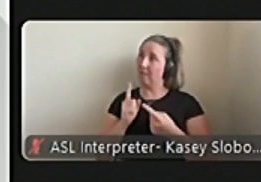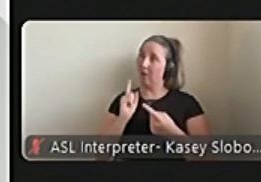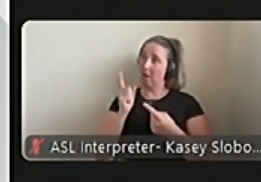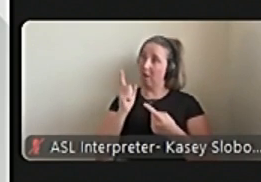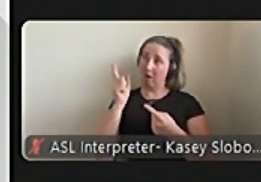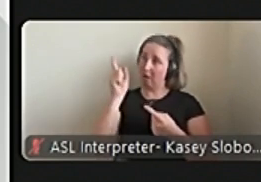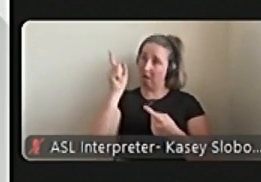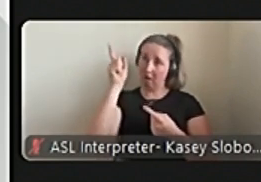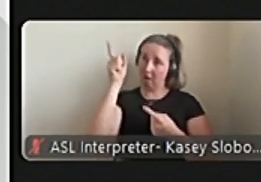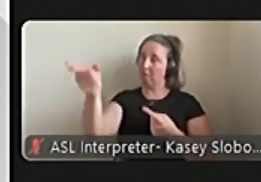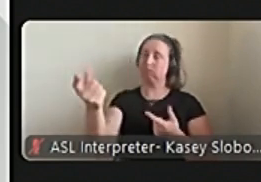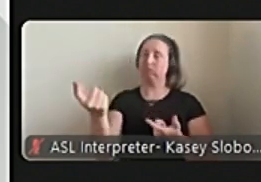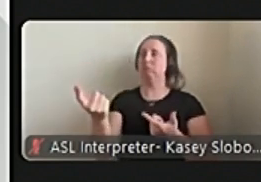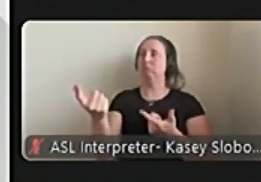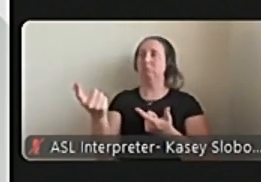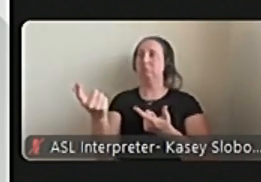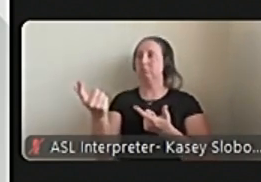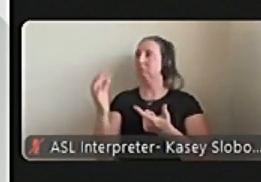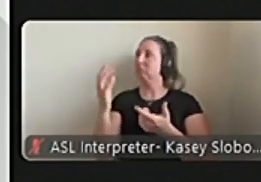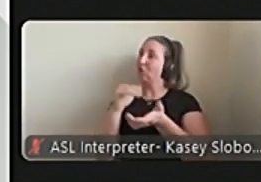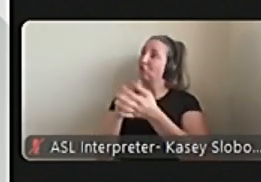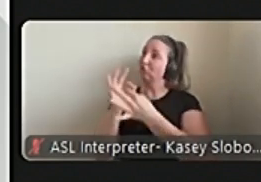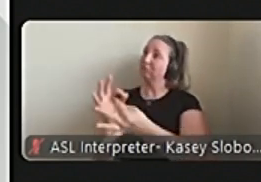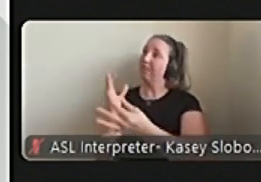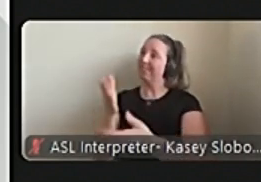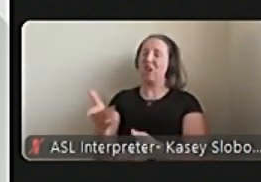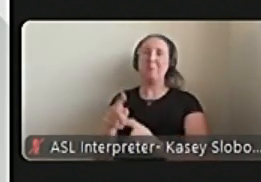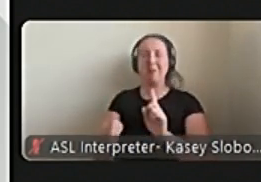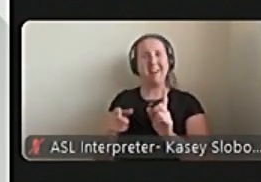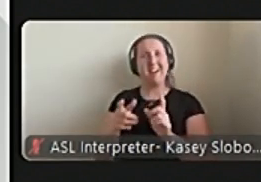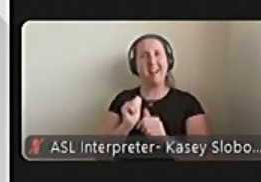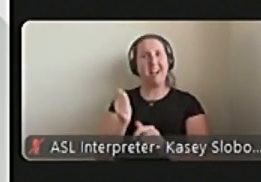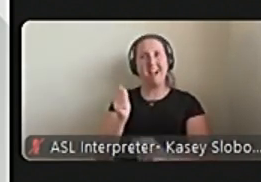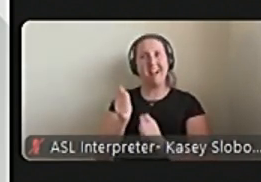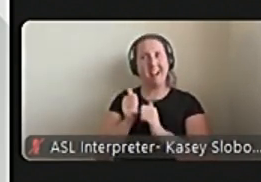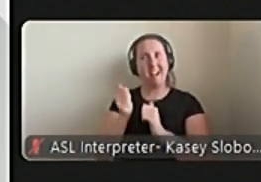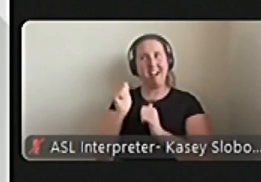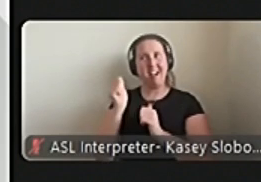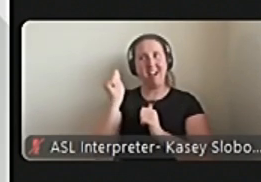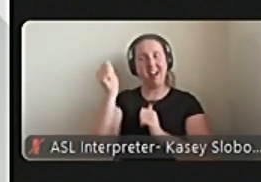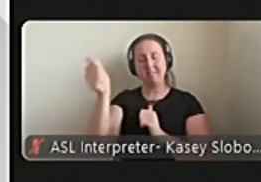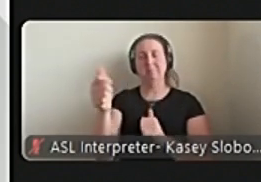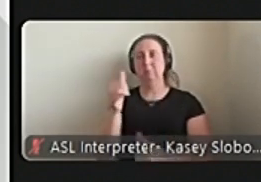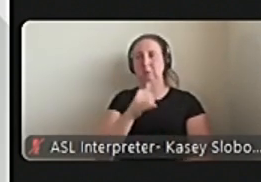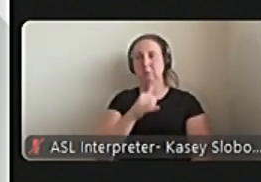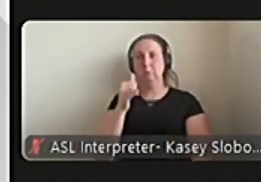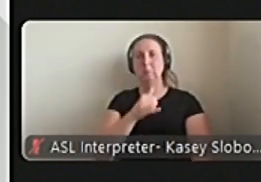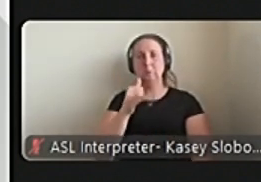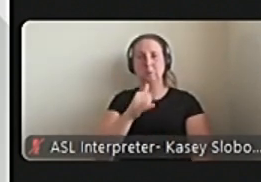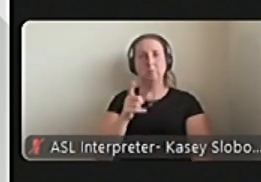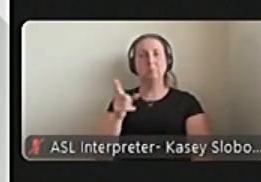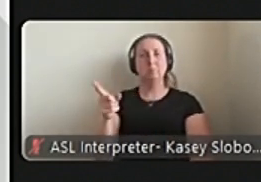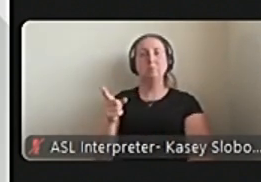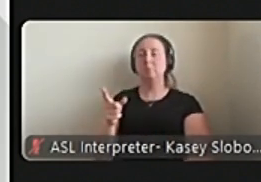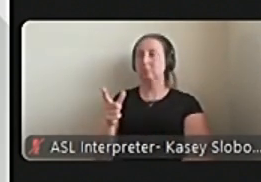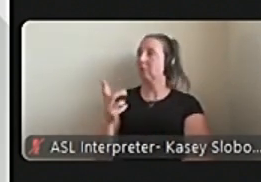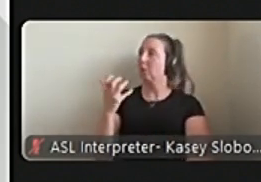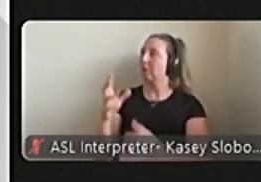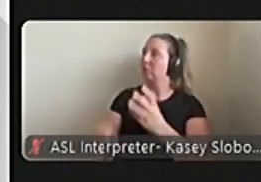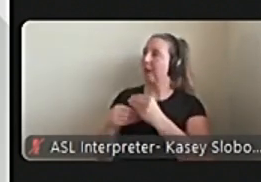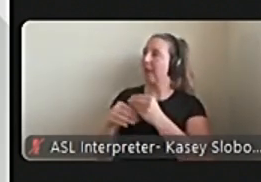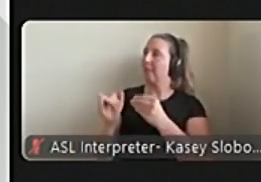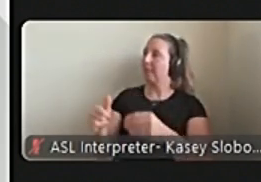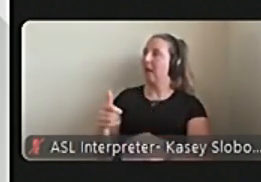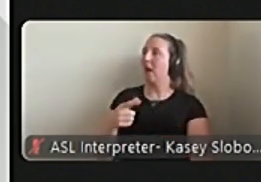right. Go ahead. I would just like to add to all of that, that's valid, and I hear that all the